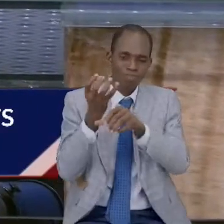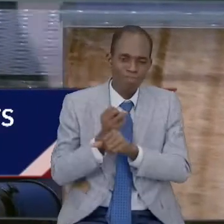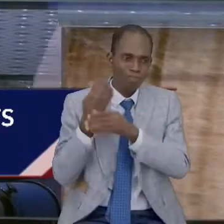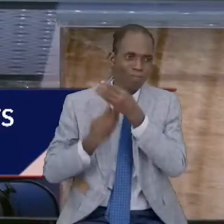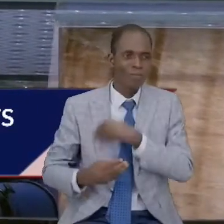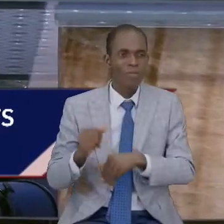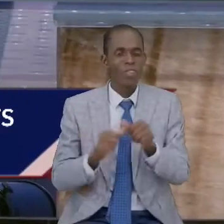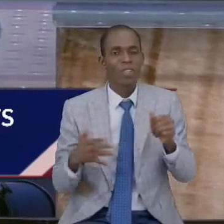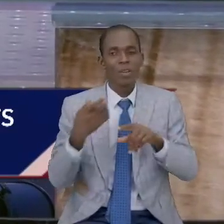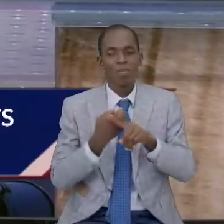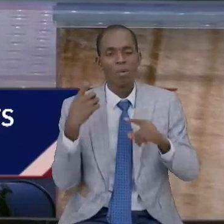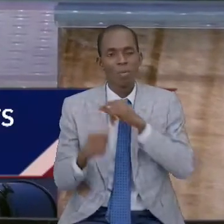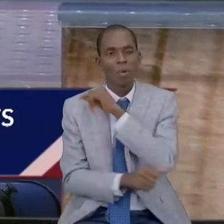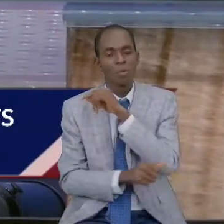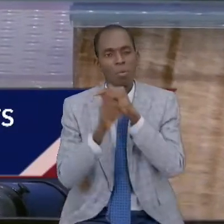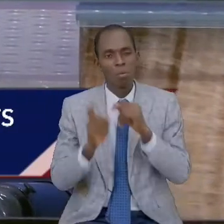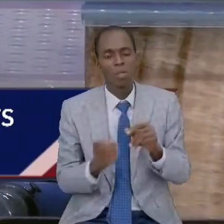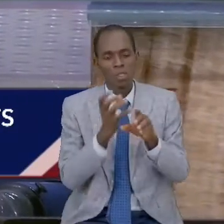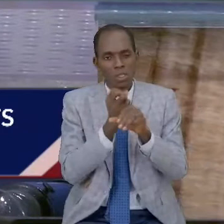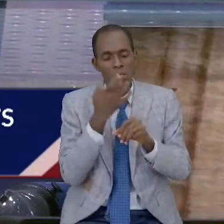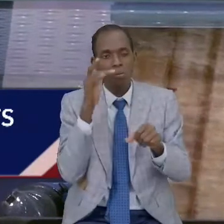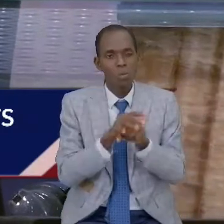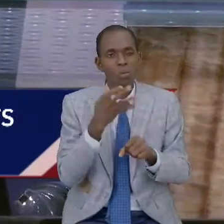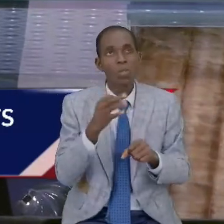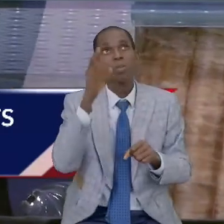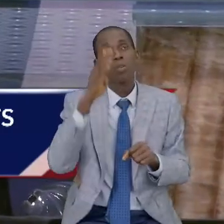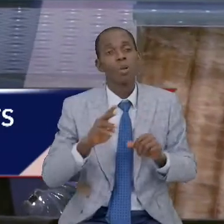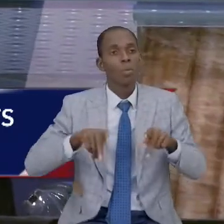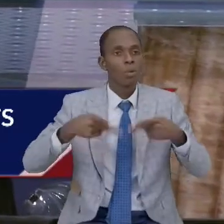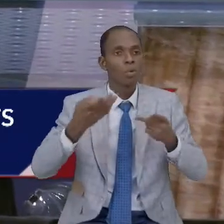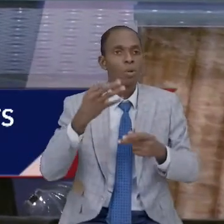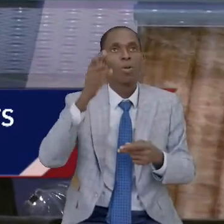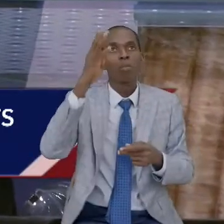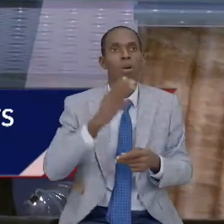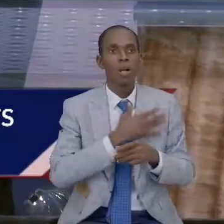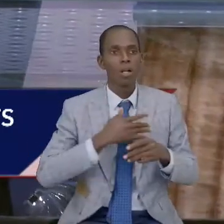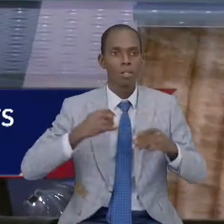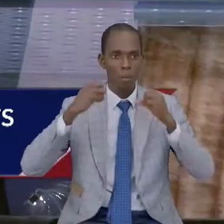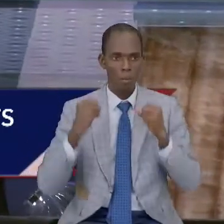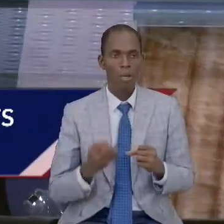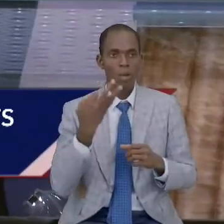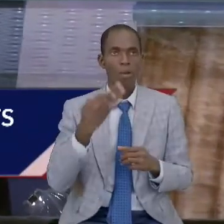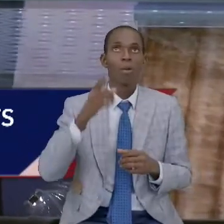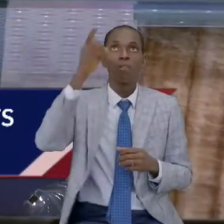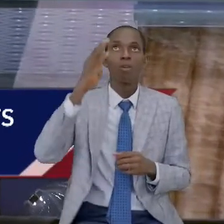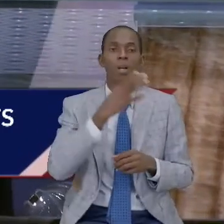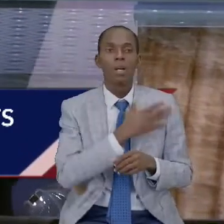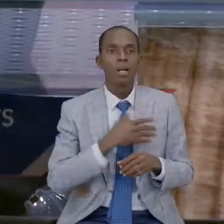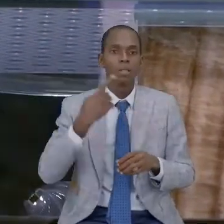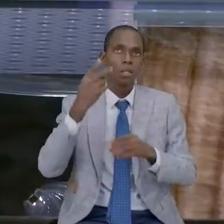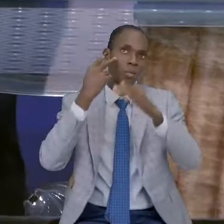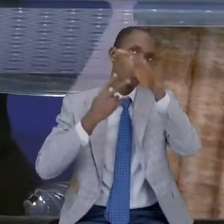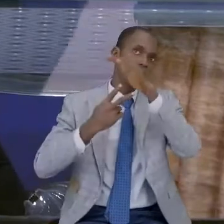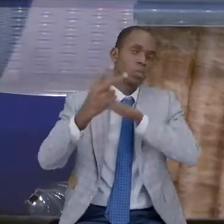from Abraham, it was to inherit the promise of God, and the provision of God, and the power of God, and the prophecy that